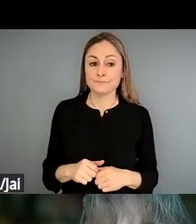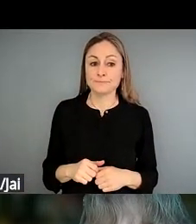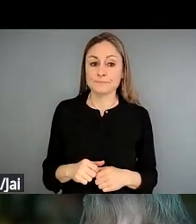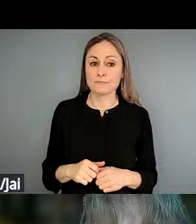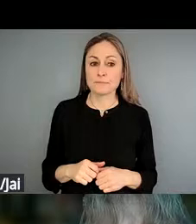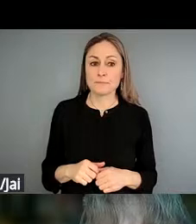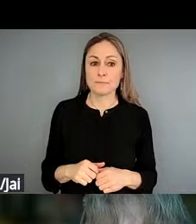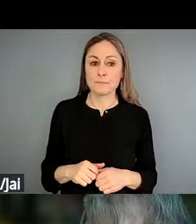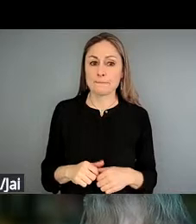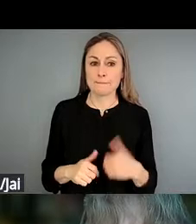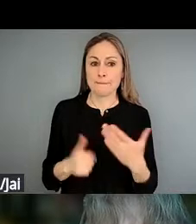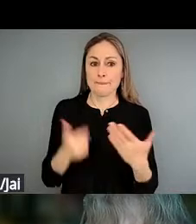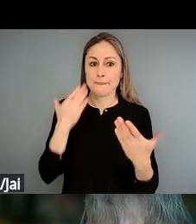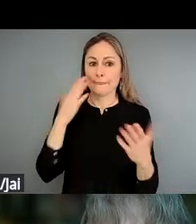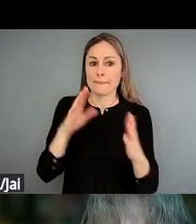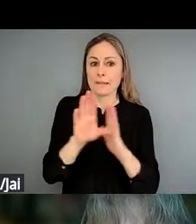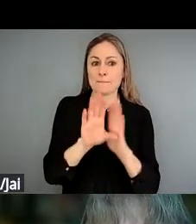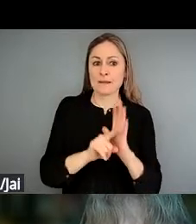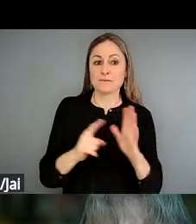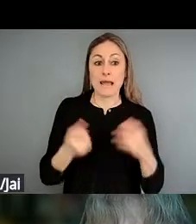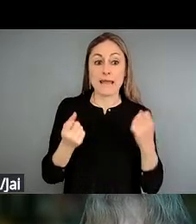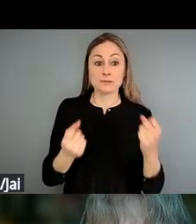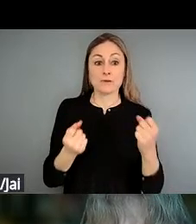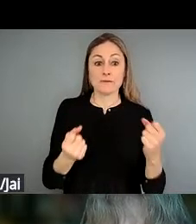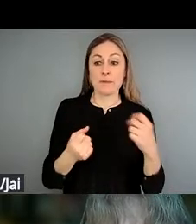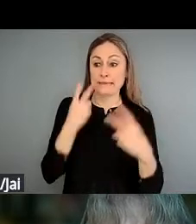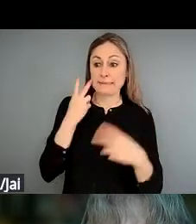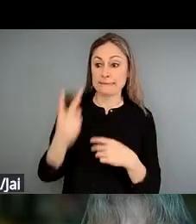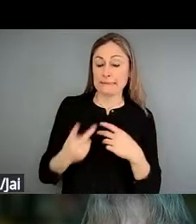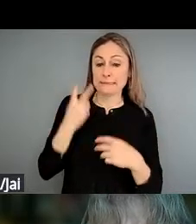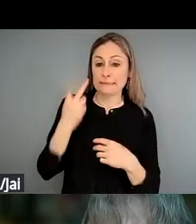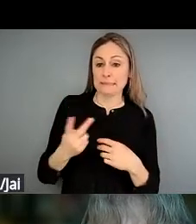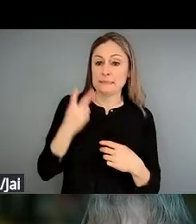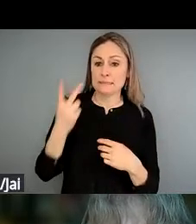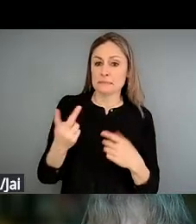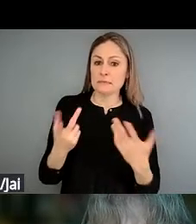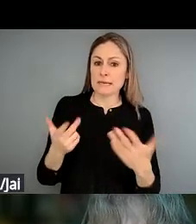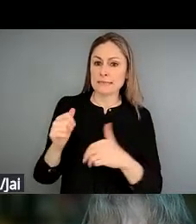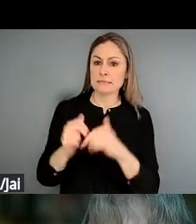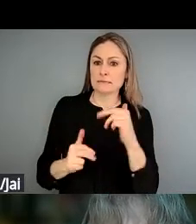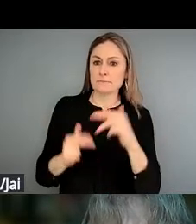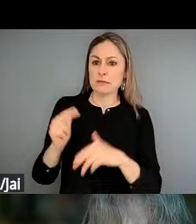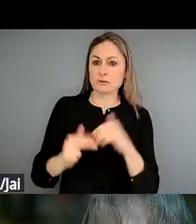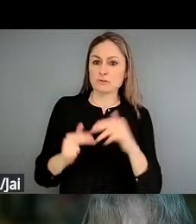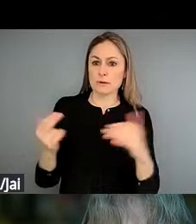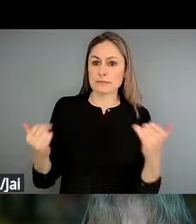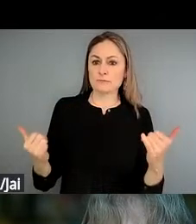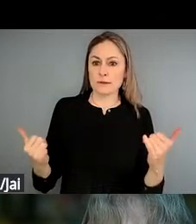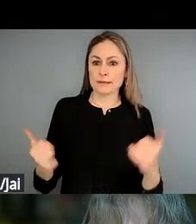don't know the background. I just drive by it enough to know that it's being constructed right now.